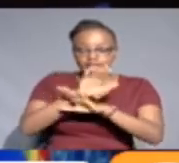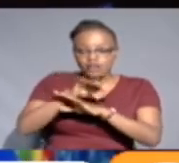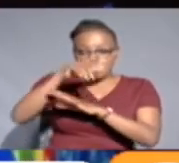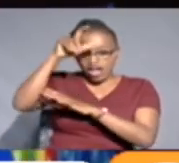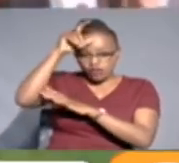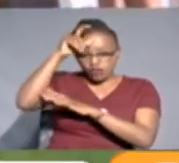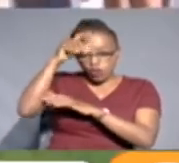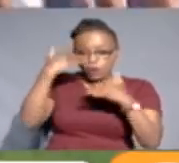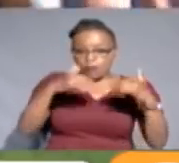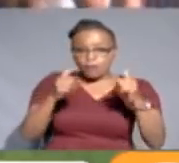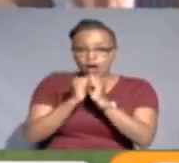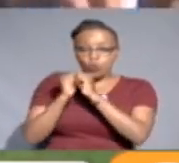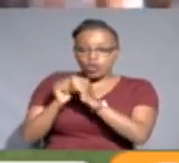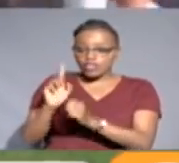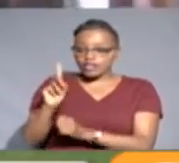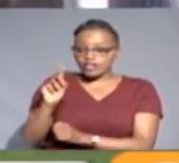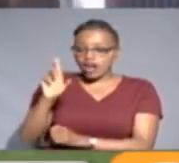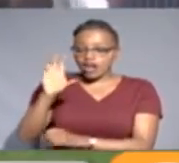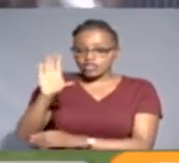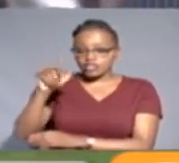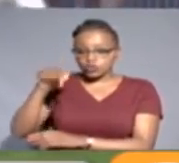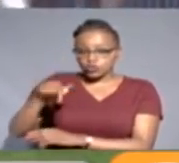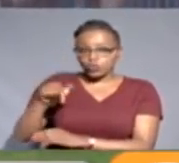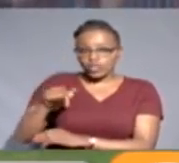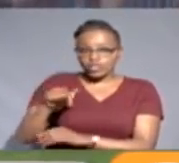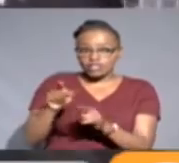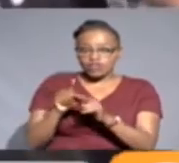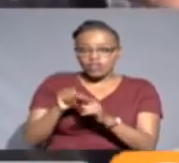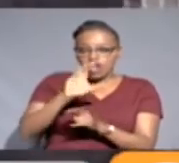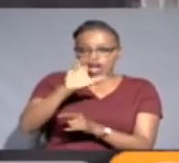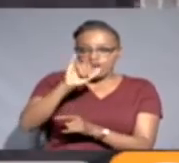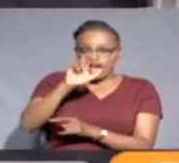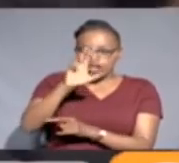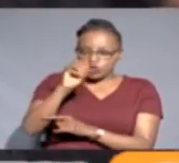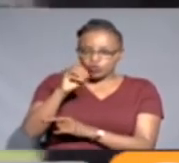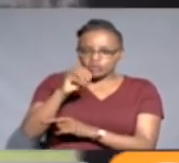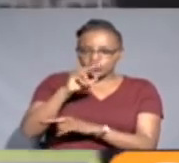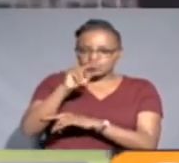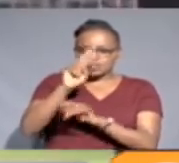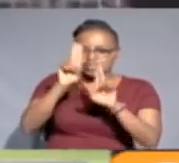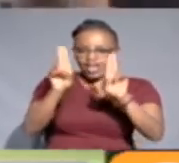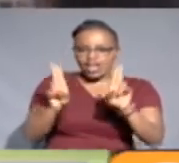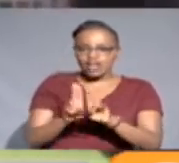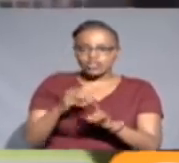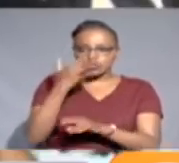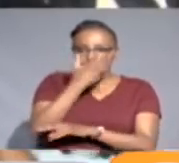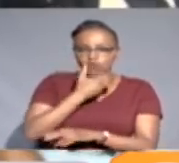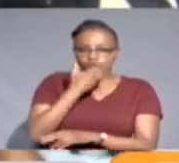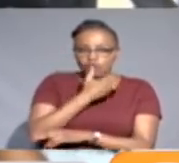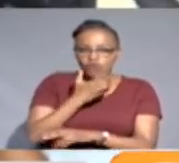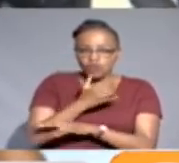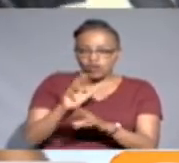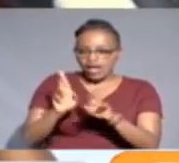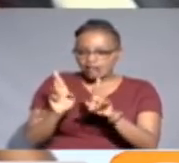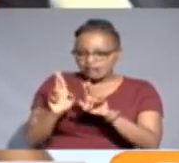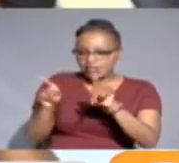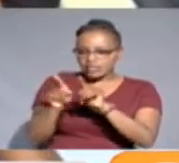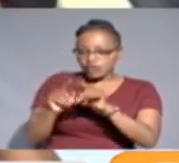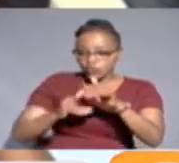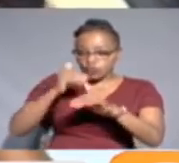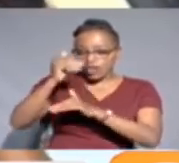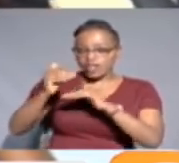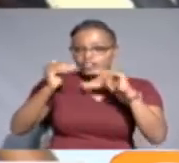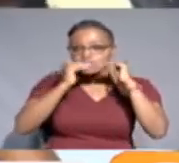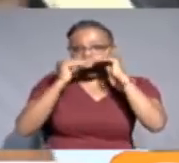will be facing off against the Democratic Republic of Congo at the Cairo International Stadium, with the Pharaohs set to book their place to the next